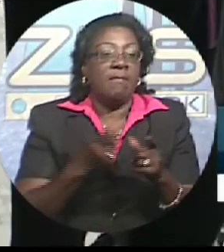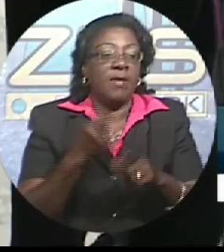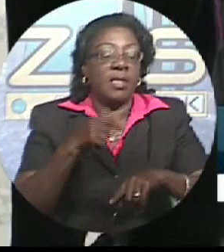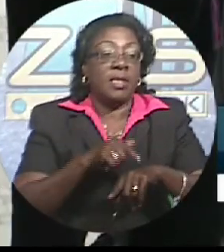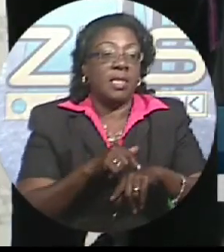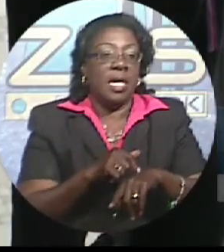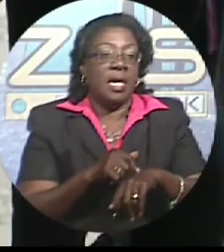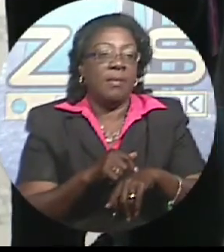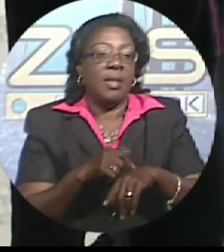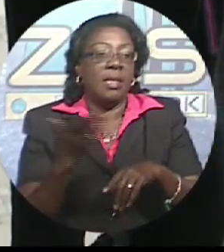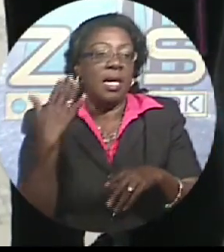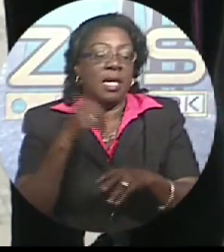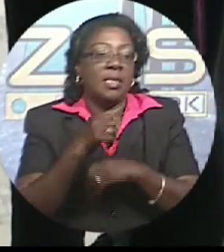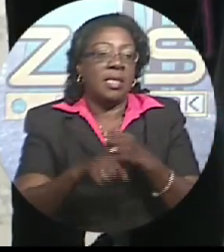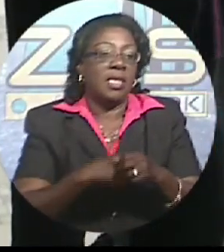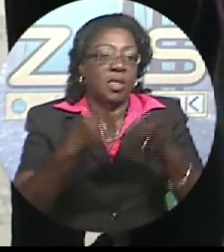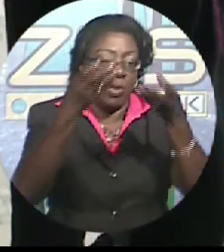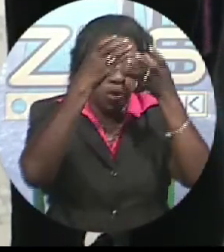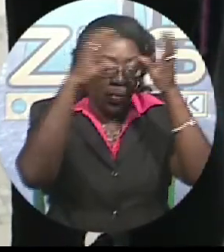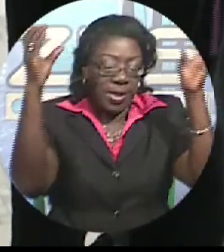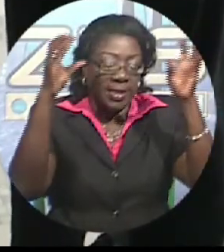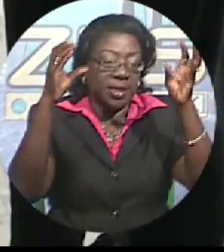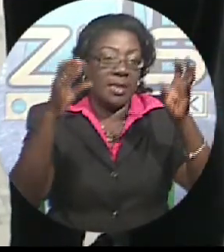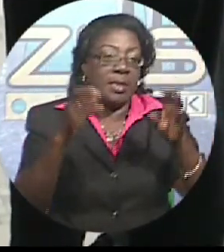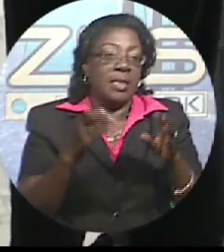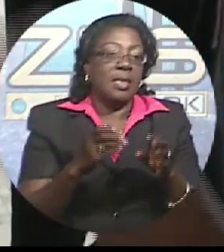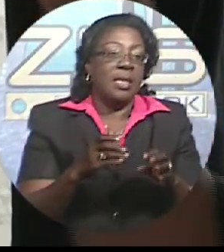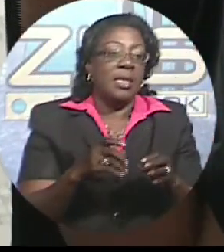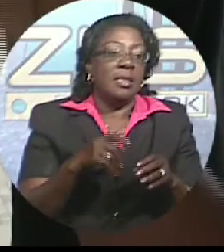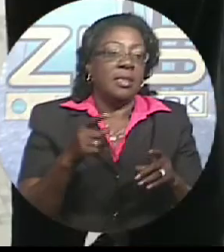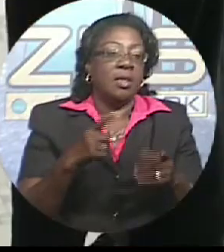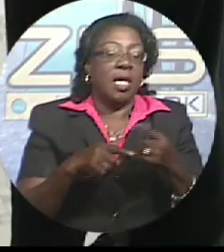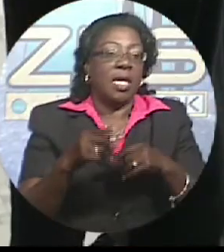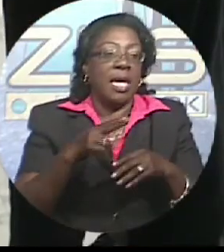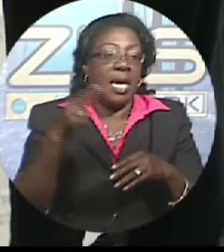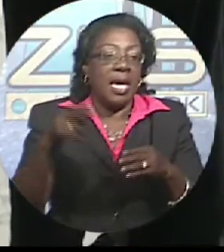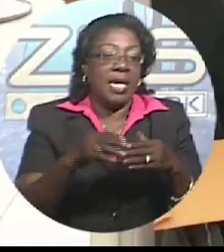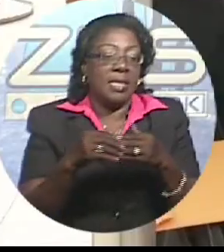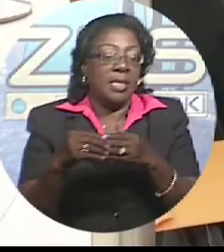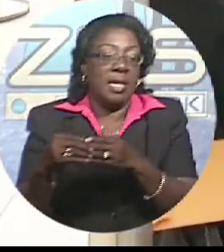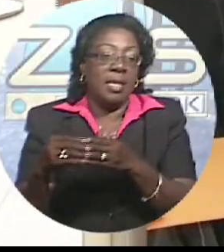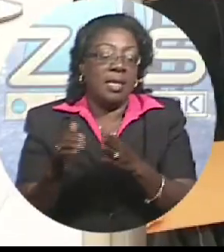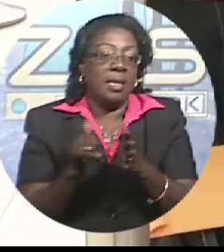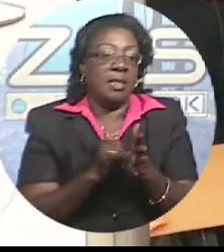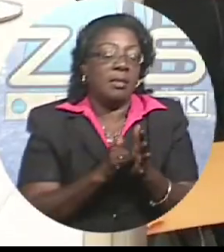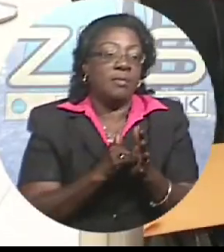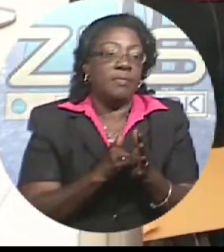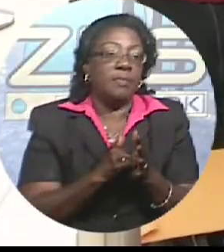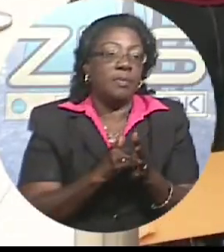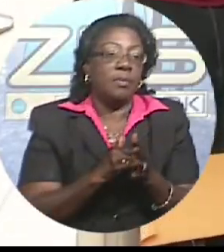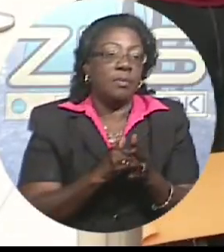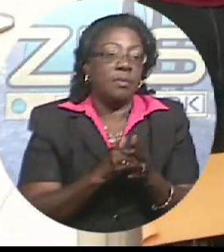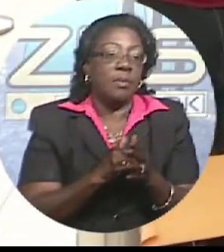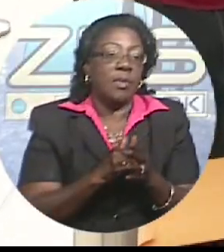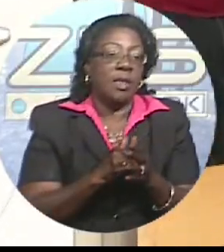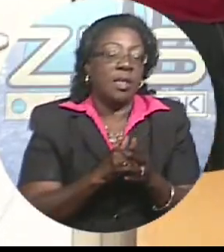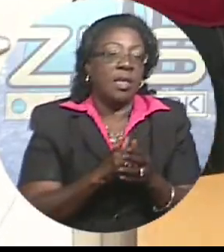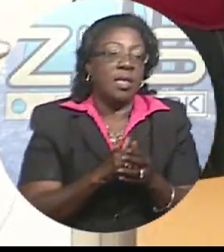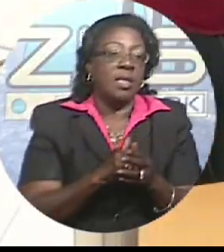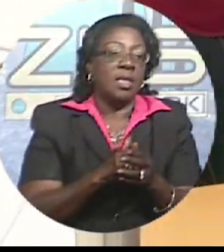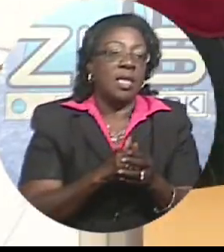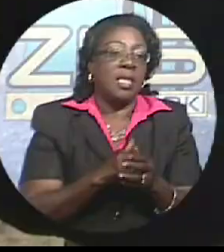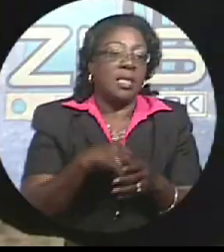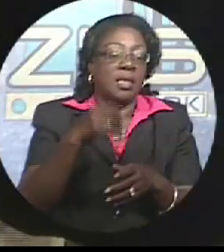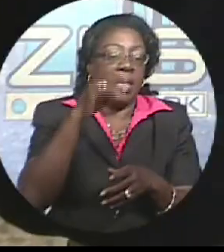president last year and I'm president this year. So I got a head start in life. Mark McKenzie, a senior at C.V. Bethel Senior